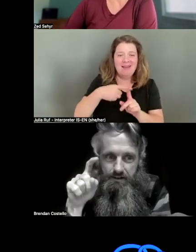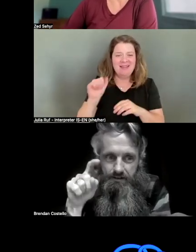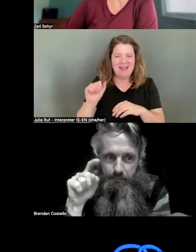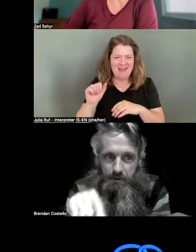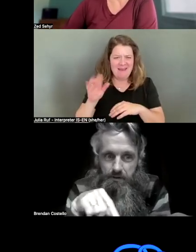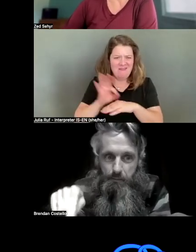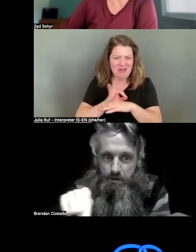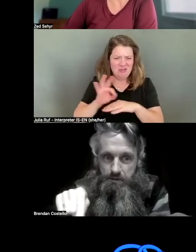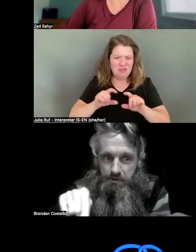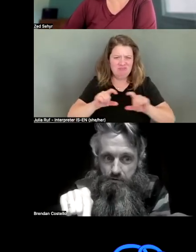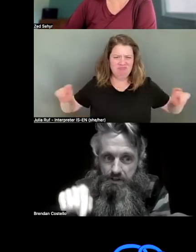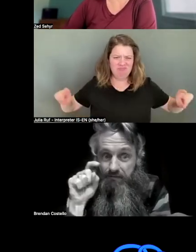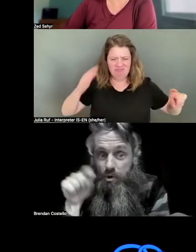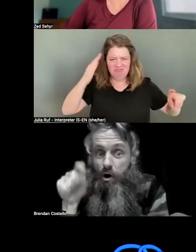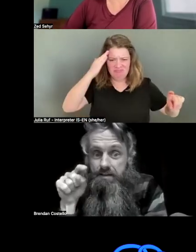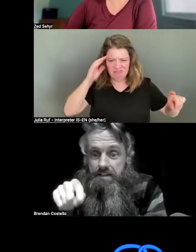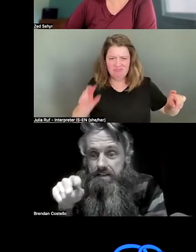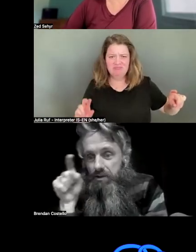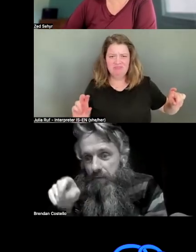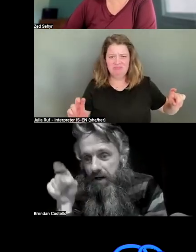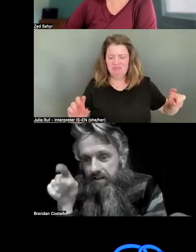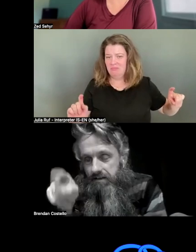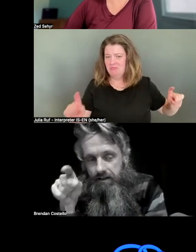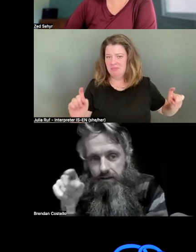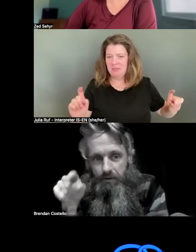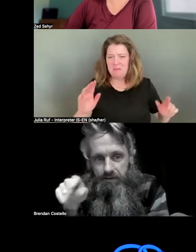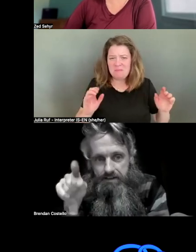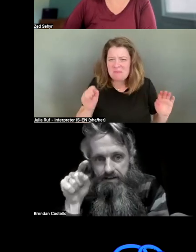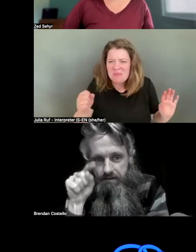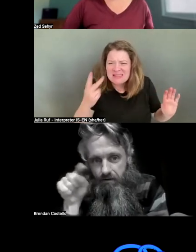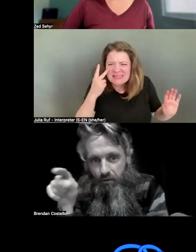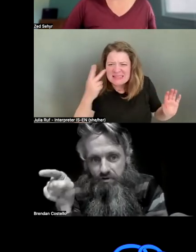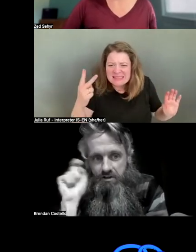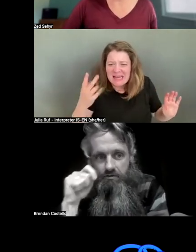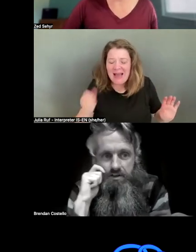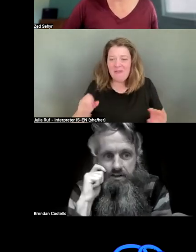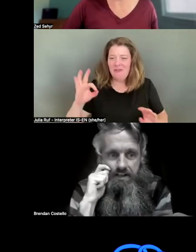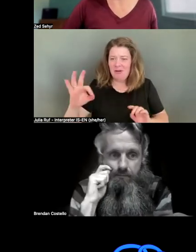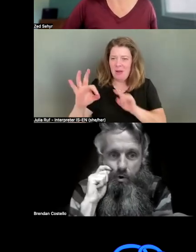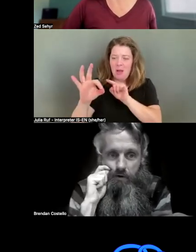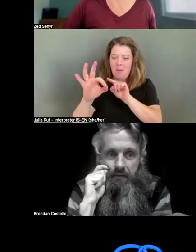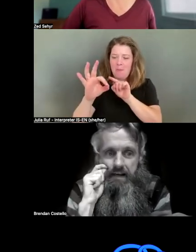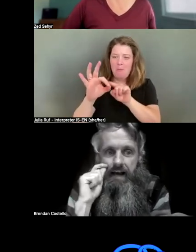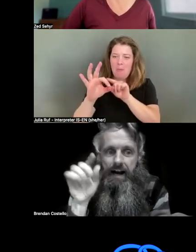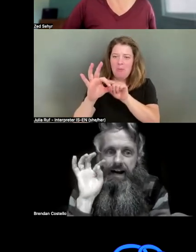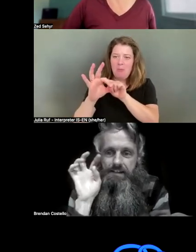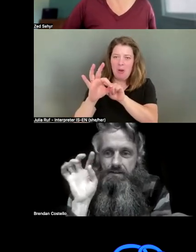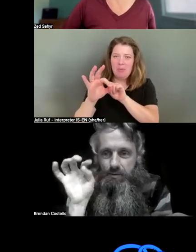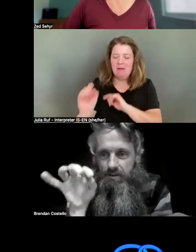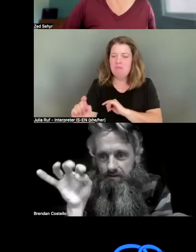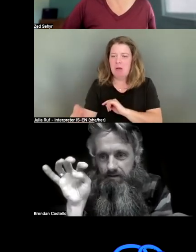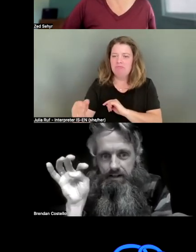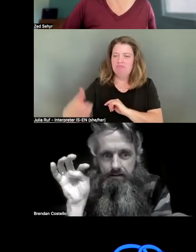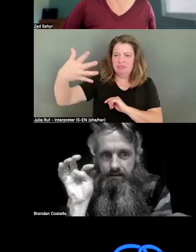using the button at the bottom of the screen. If you can't see that, you might need to click a button that says, got 3 dots that says more. And